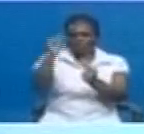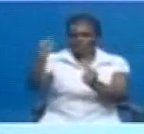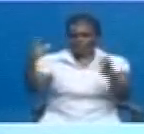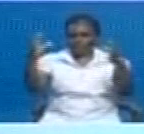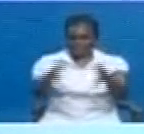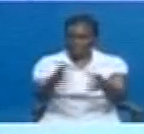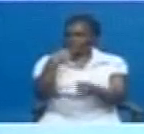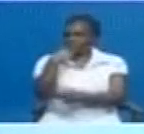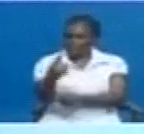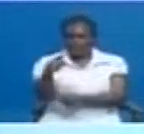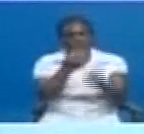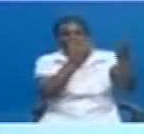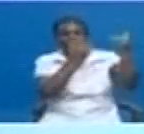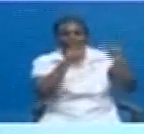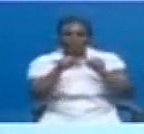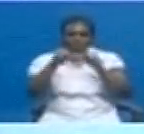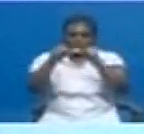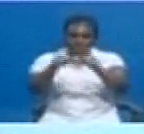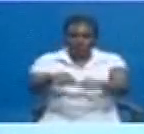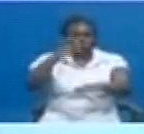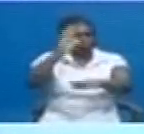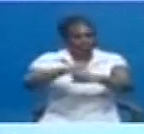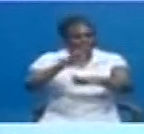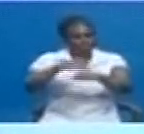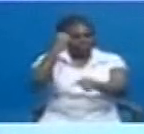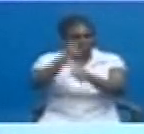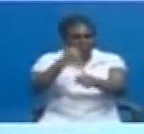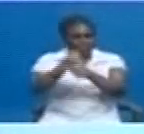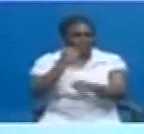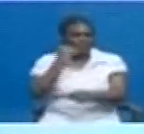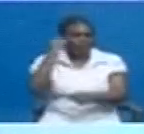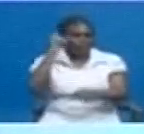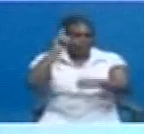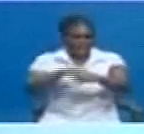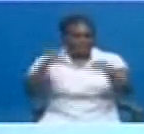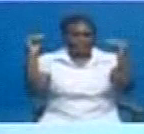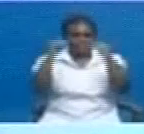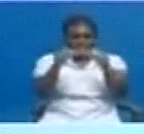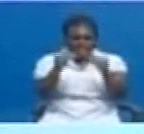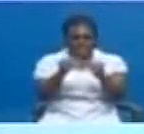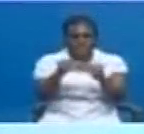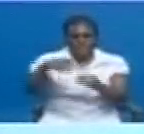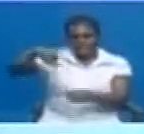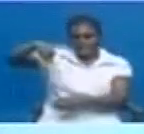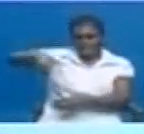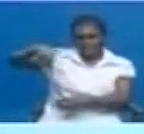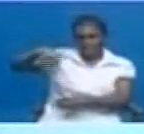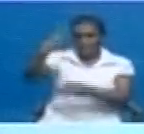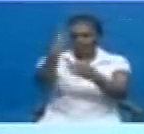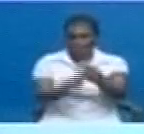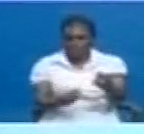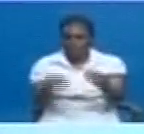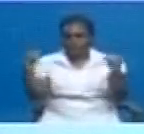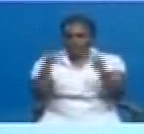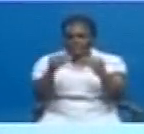Brian Nicoli says they are hoping to continue the impressive form at home when they play away to Namibia. The two sides lock horns